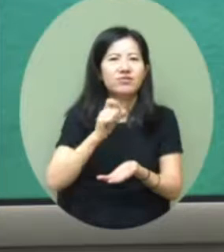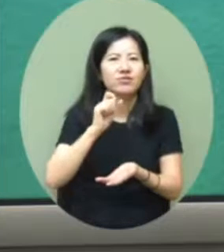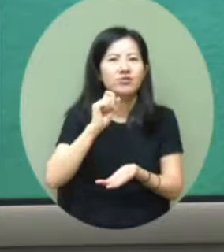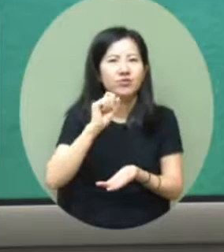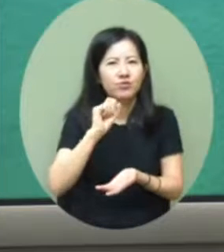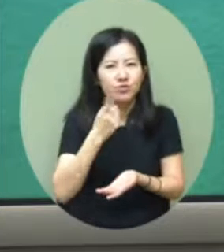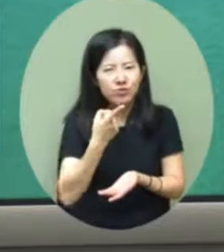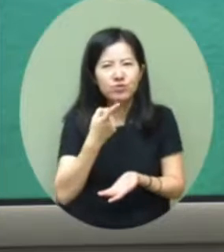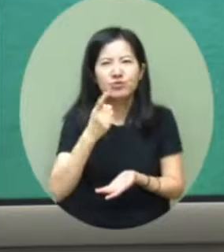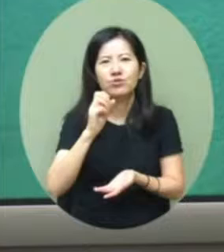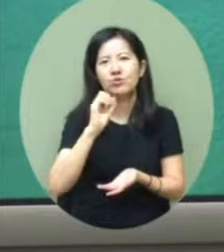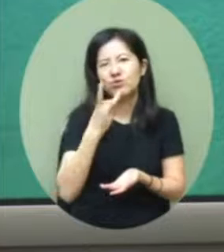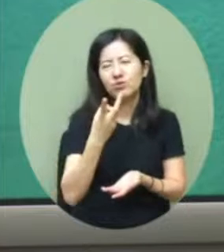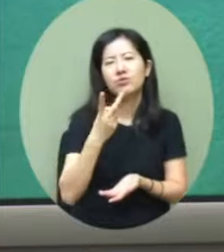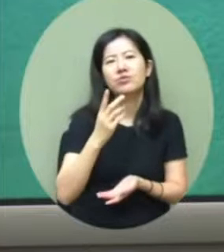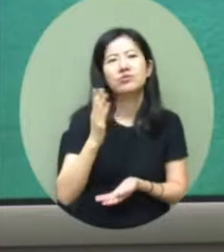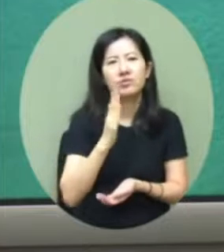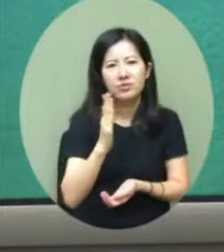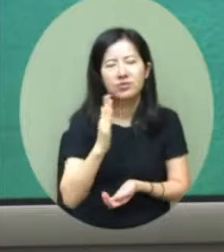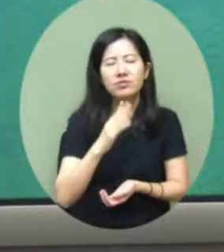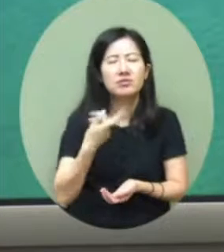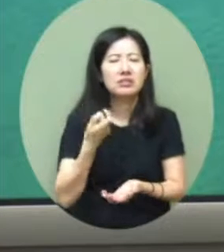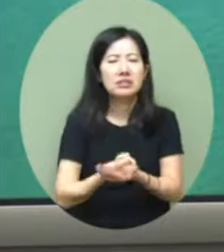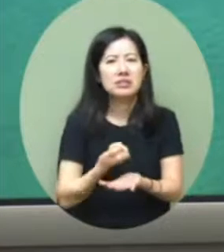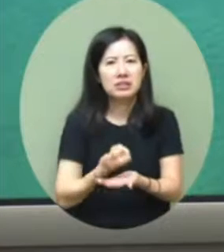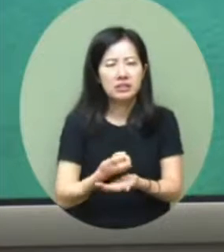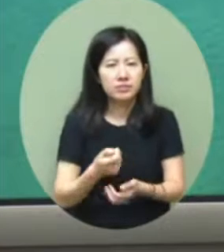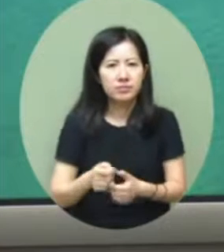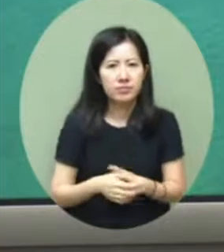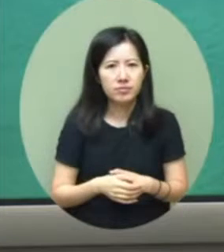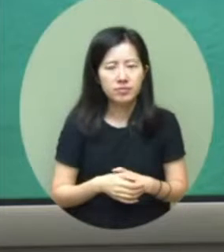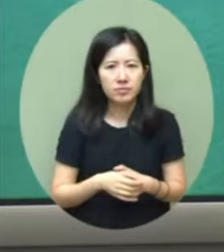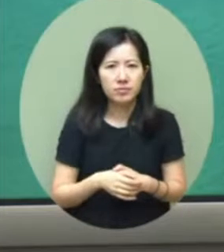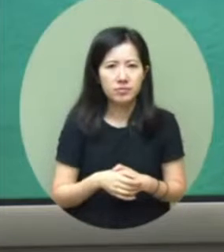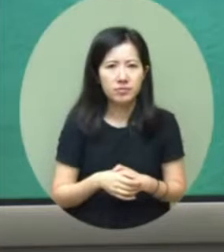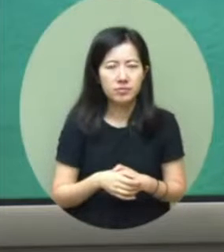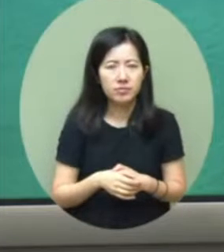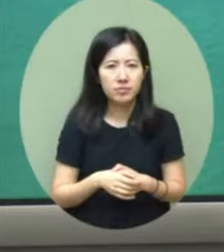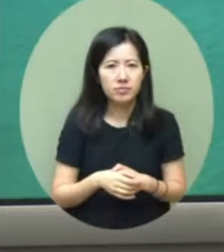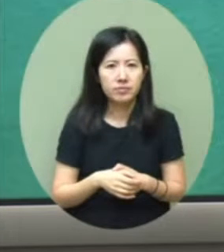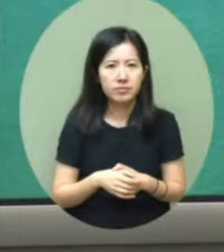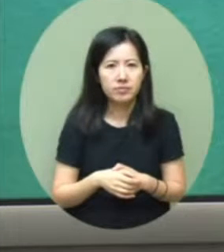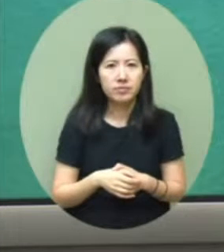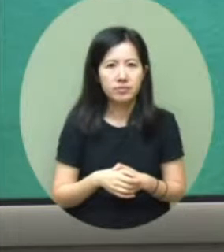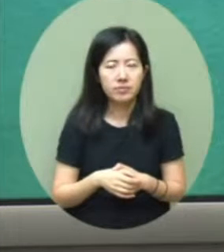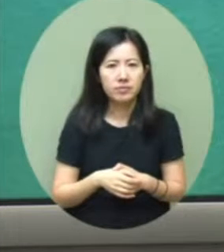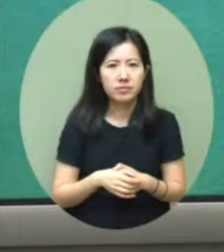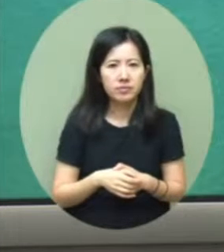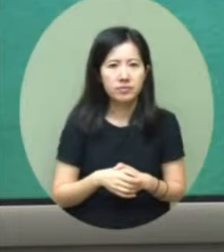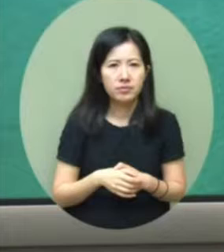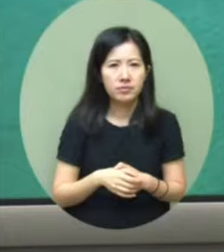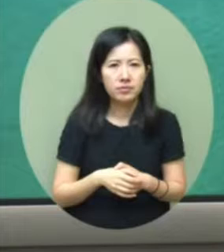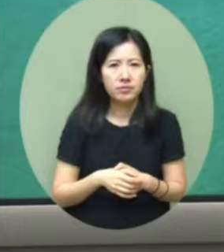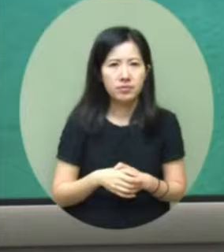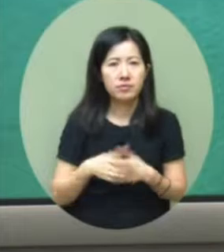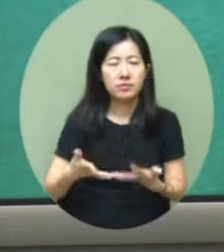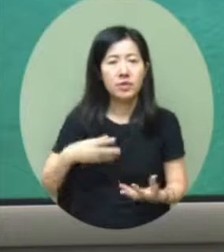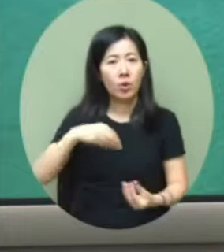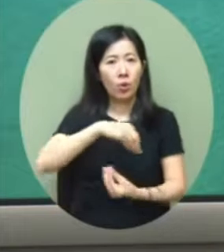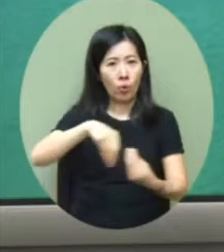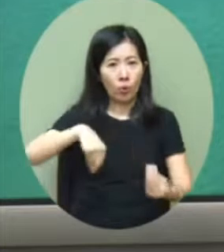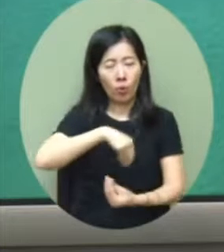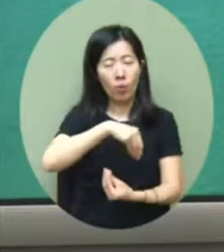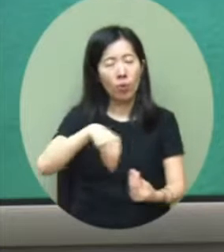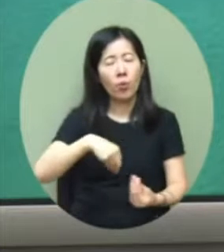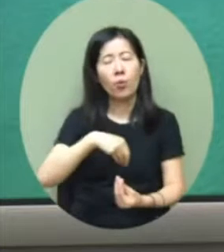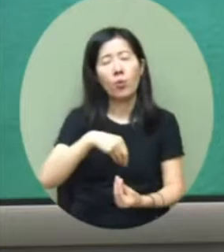that these alternatives cost about several cents or 20 cents or so. So they